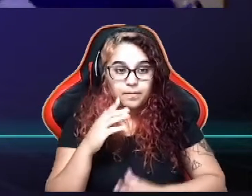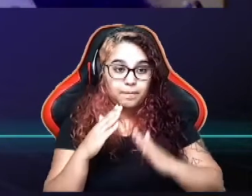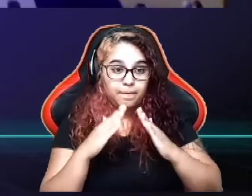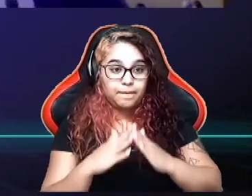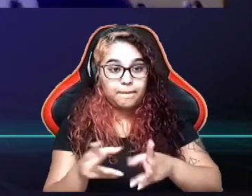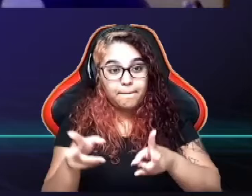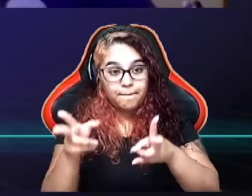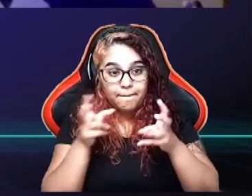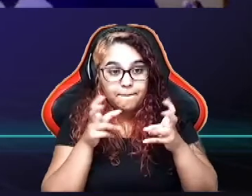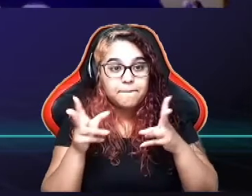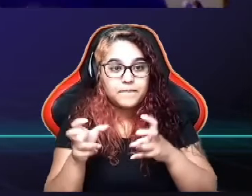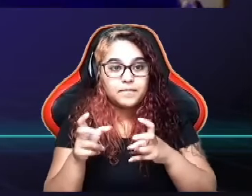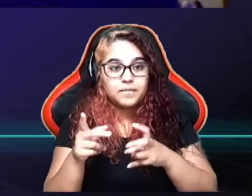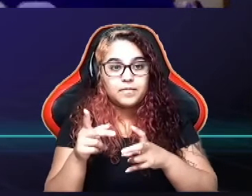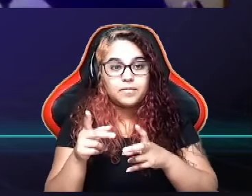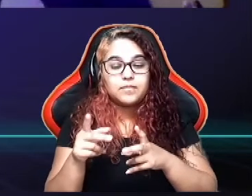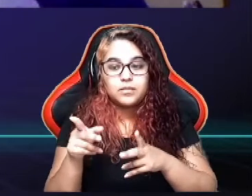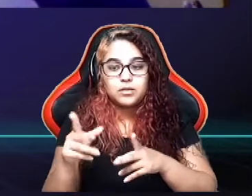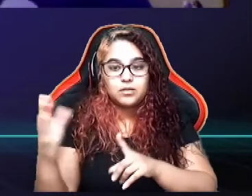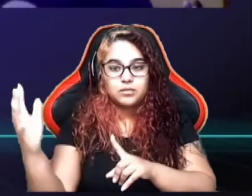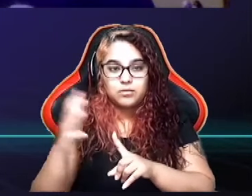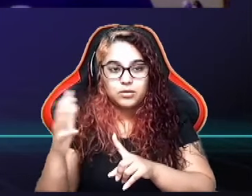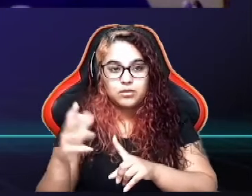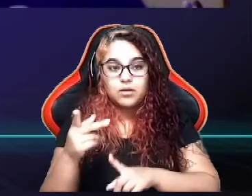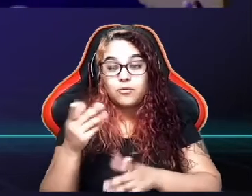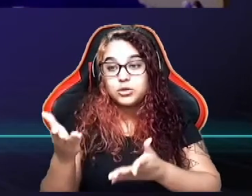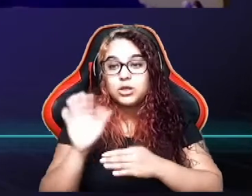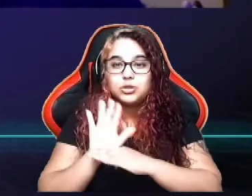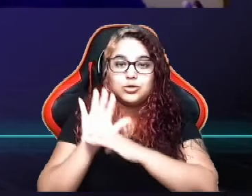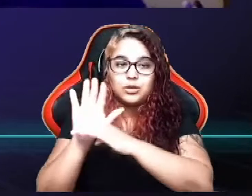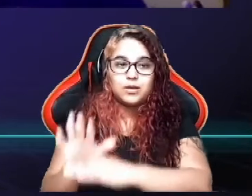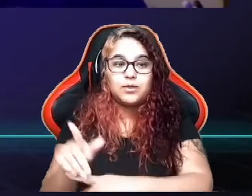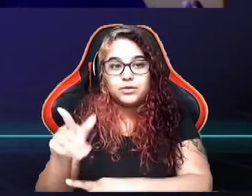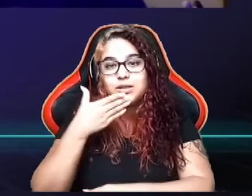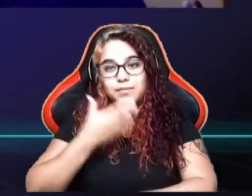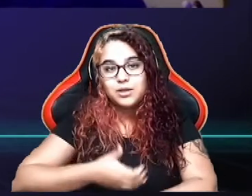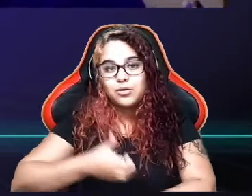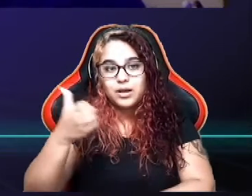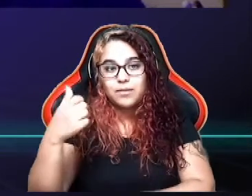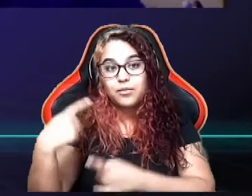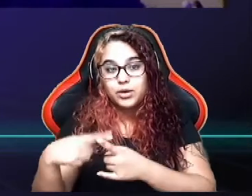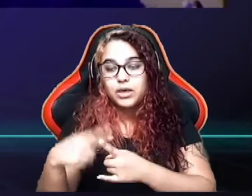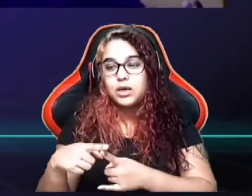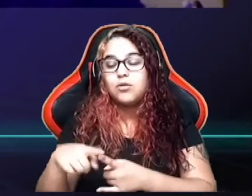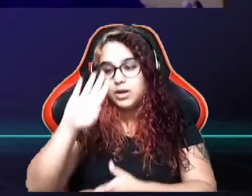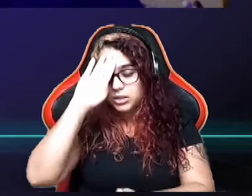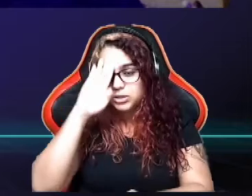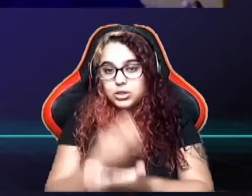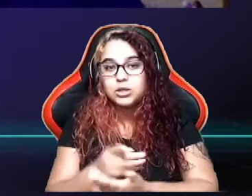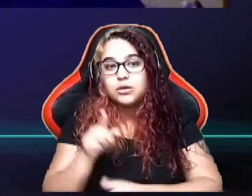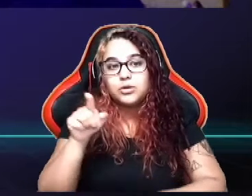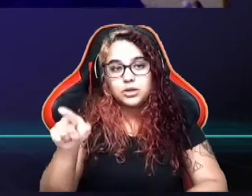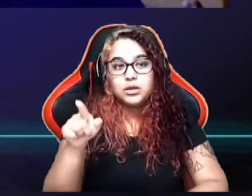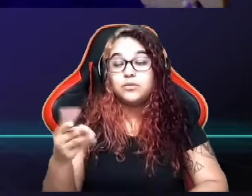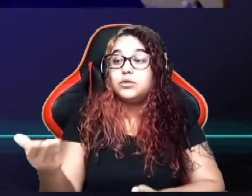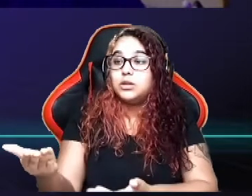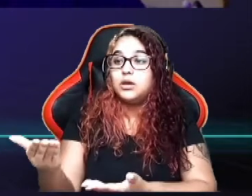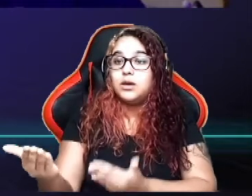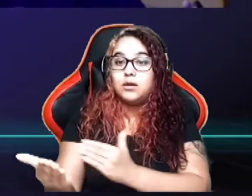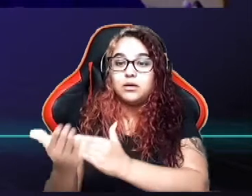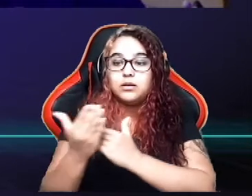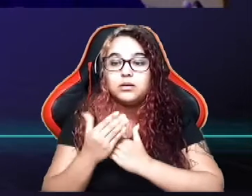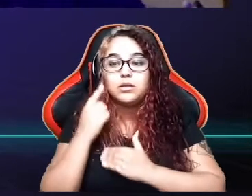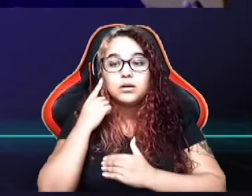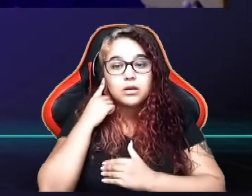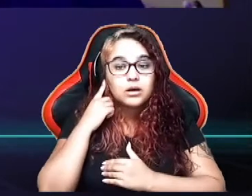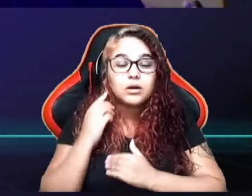seen studios that came to small influencers to say, well, I can help you improve your channel, your content. I